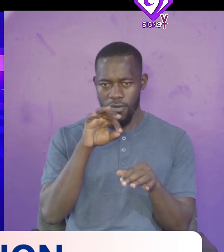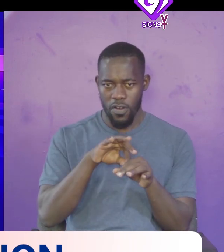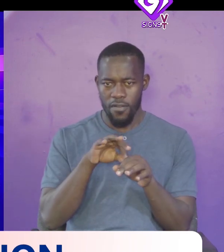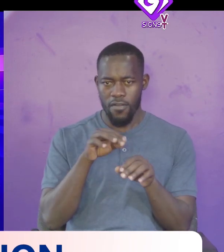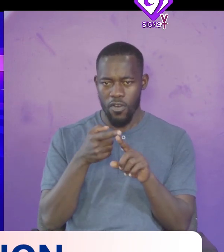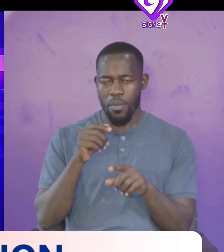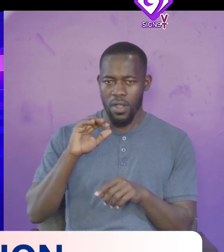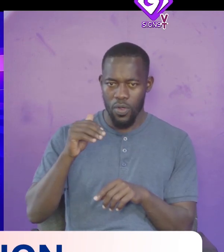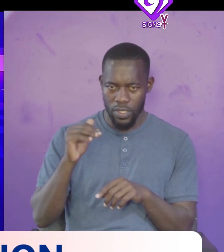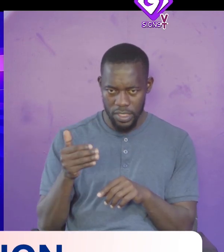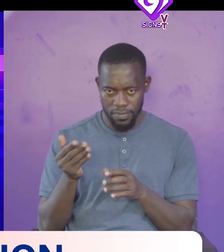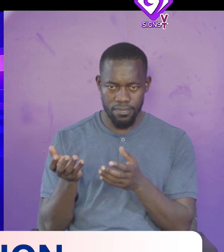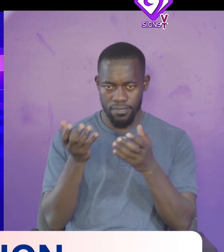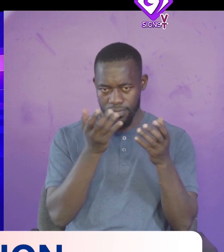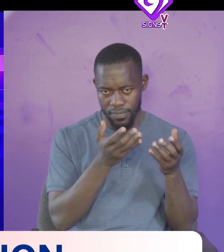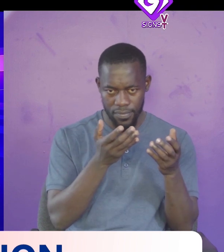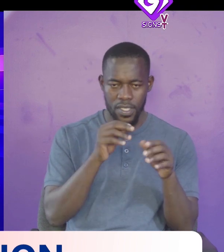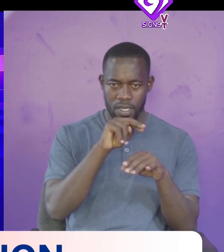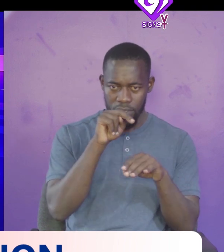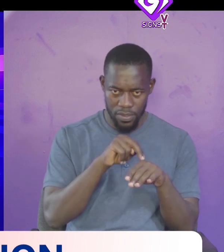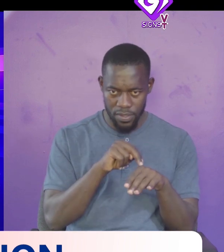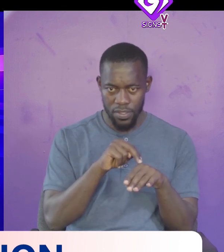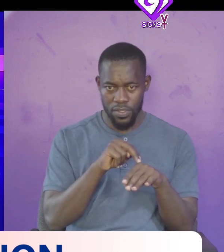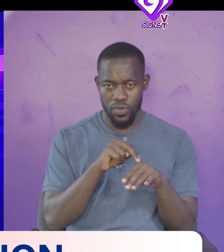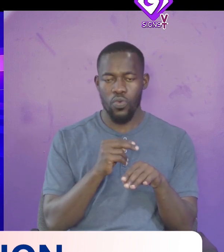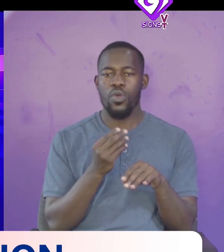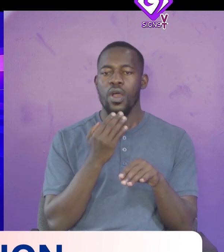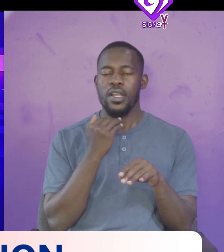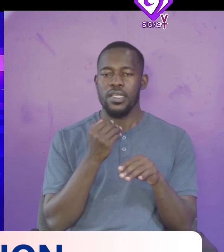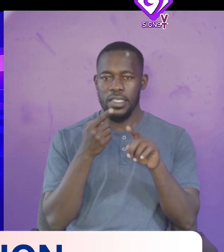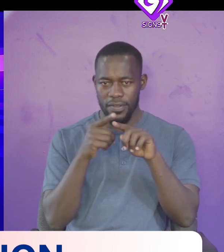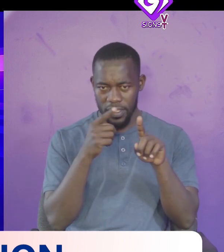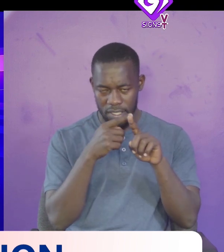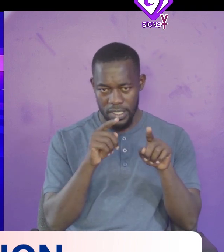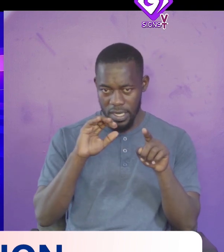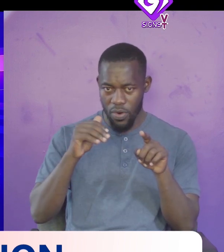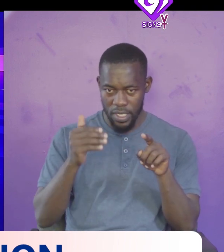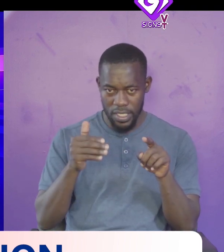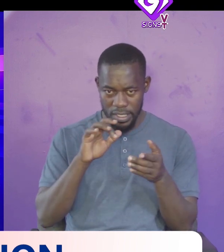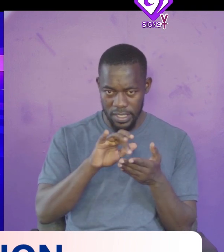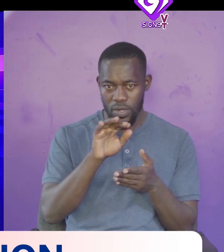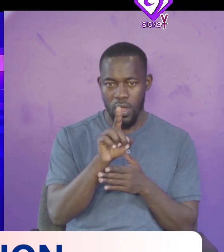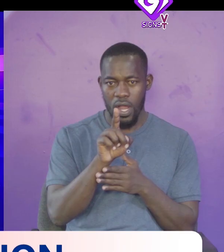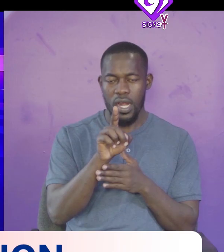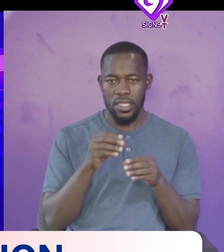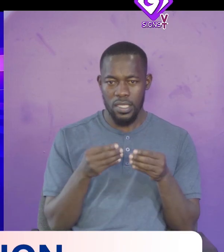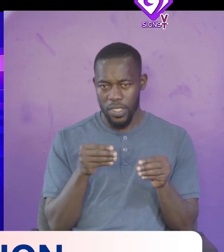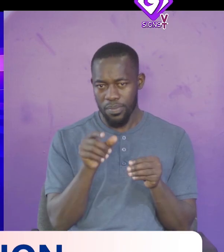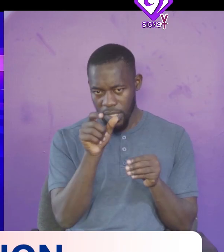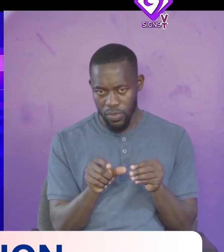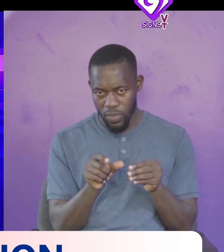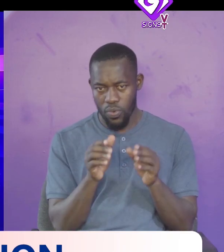national. And we are going to have... We have a minute for that. And we have every county will send one person with disability and a youth in a joint